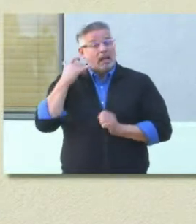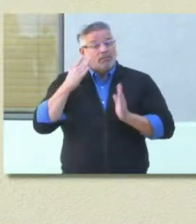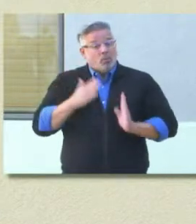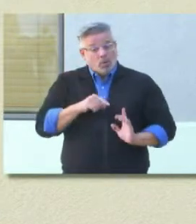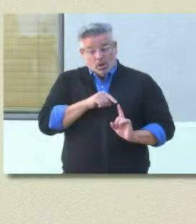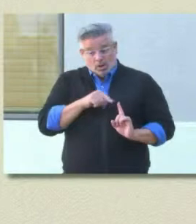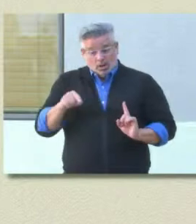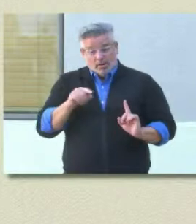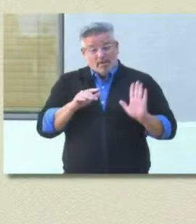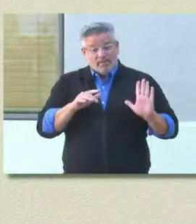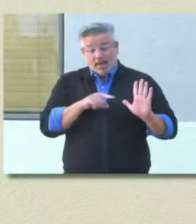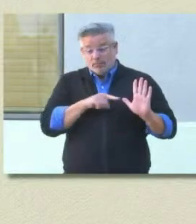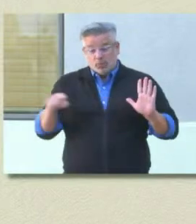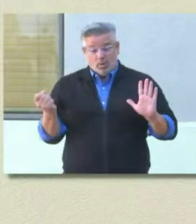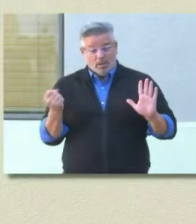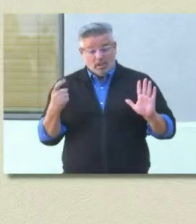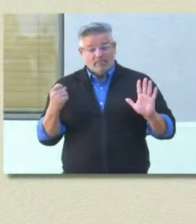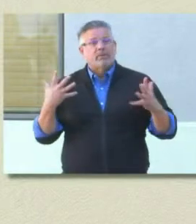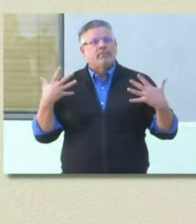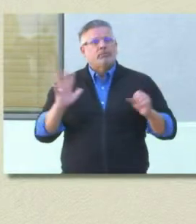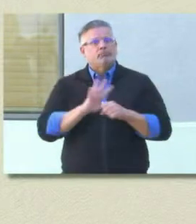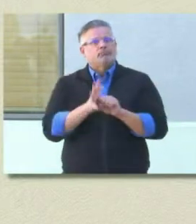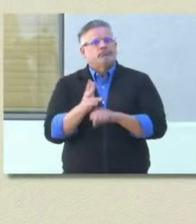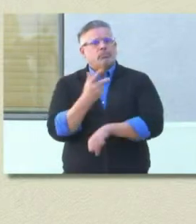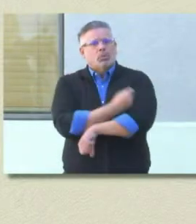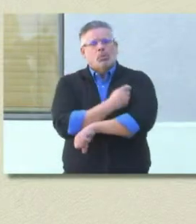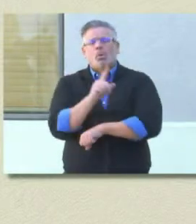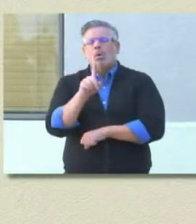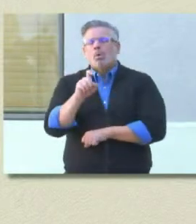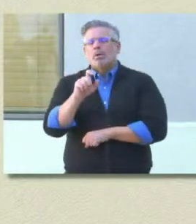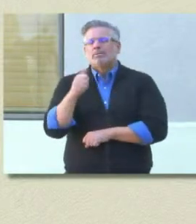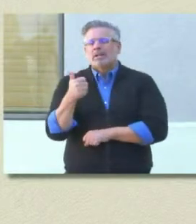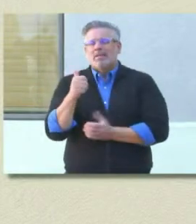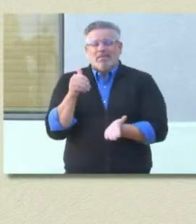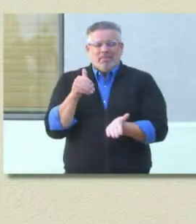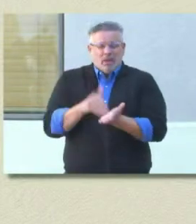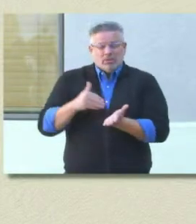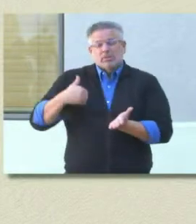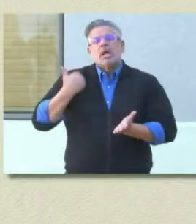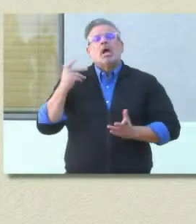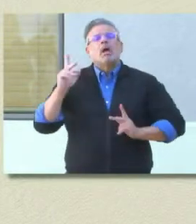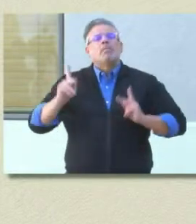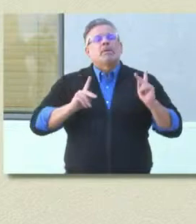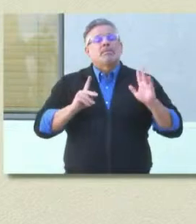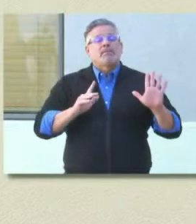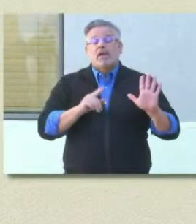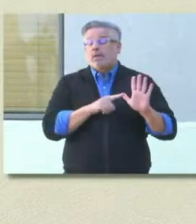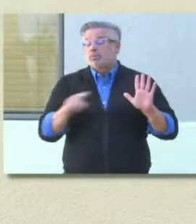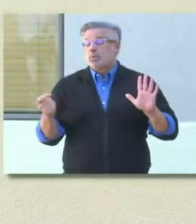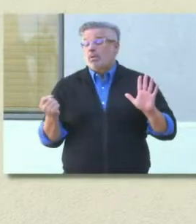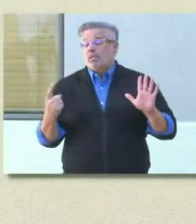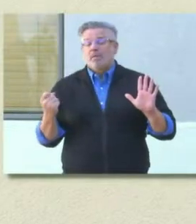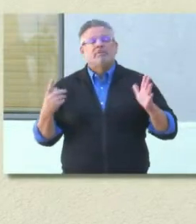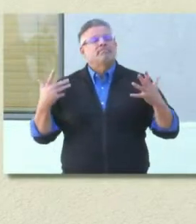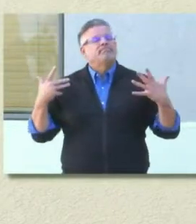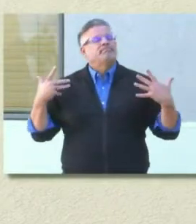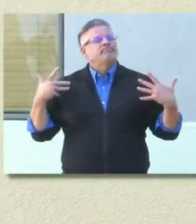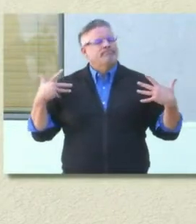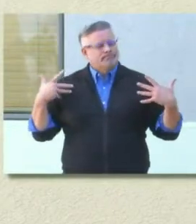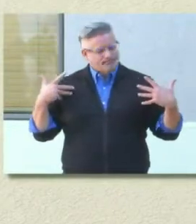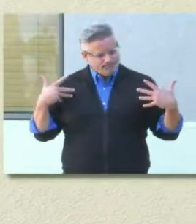Californians, 5 to 11-year-olds vaccinated. Over 110,000 young people, 5 to 11 in California, as of this